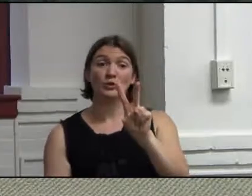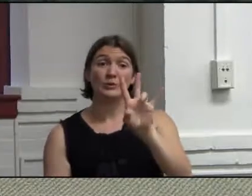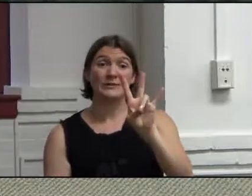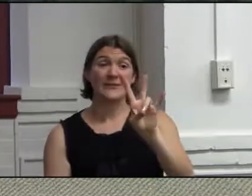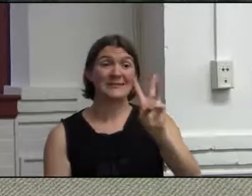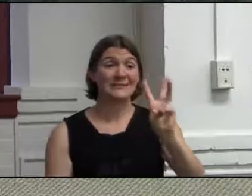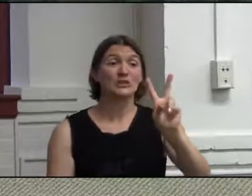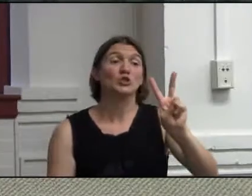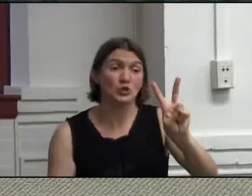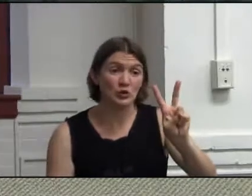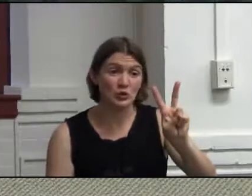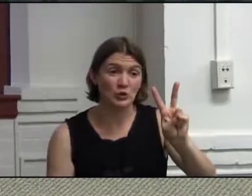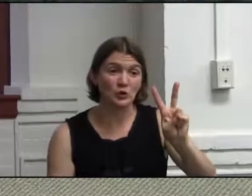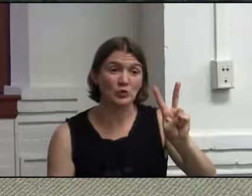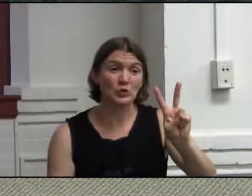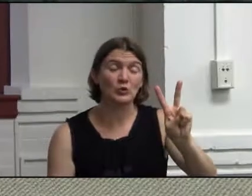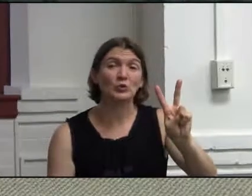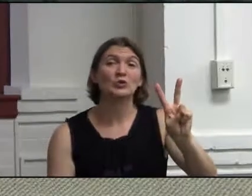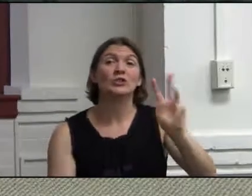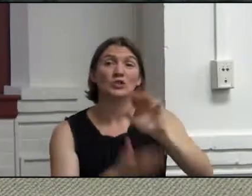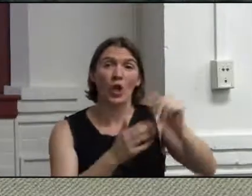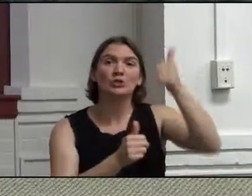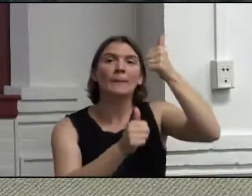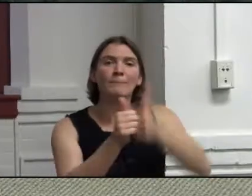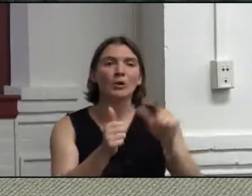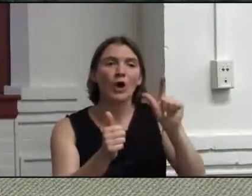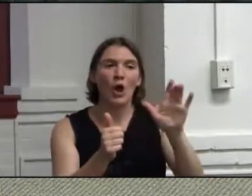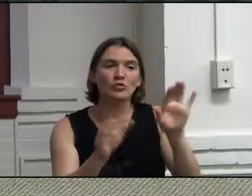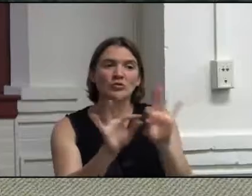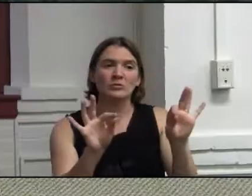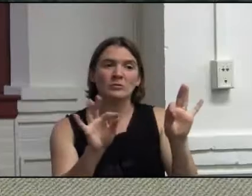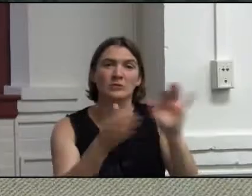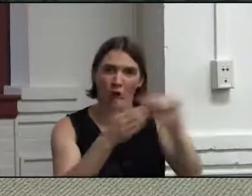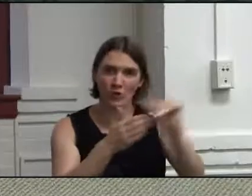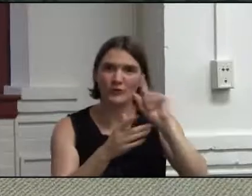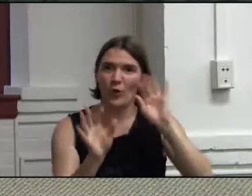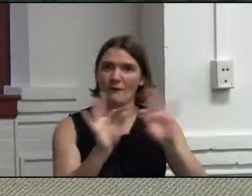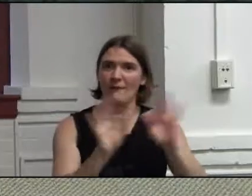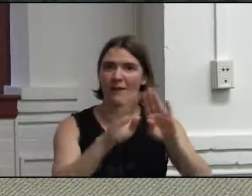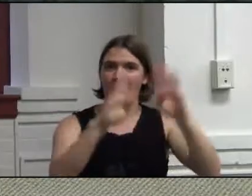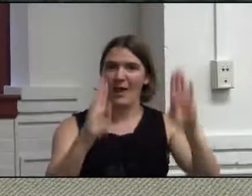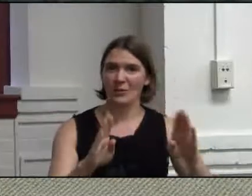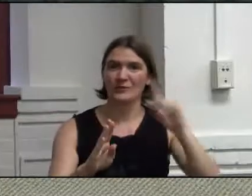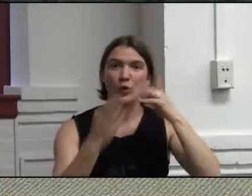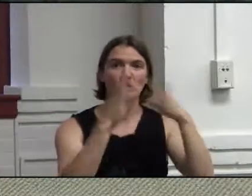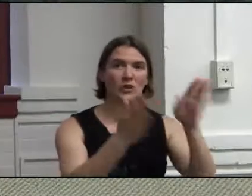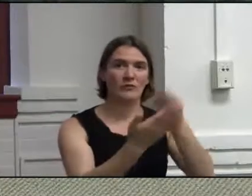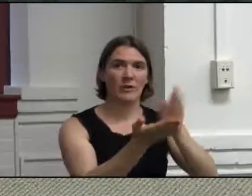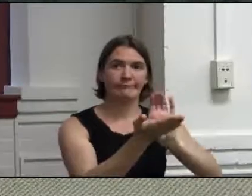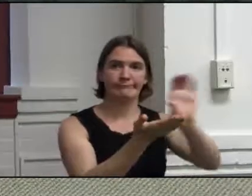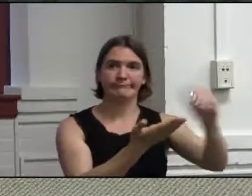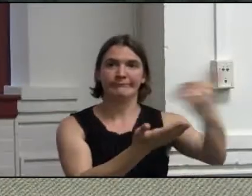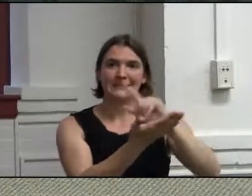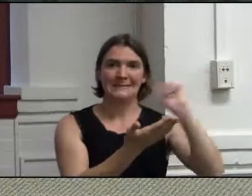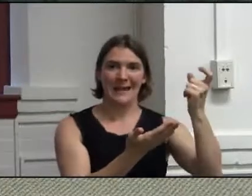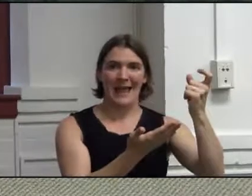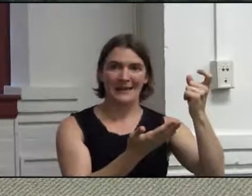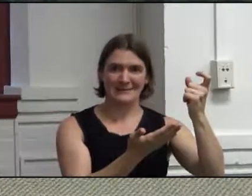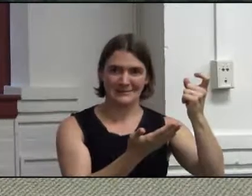1.2762 per $100 of assessed valuation for general fund operations, an